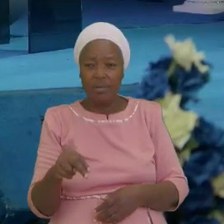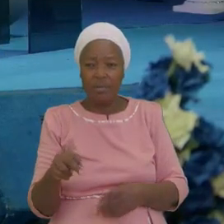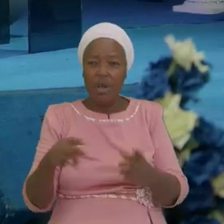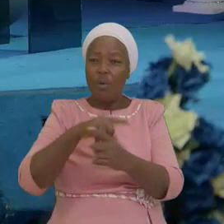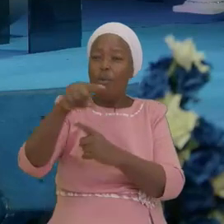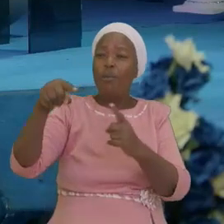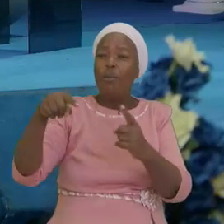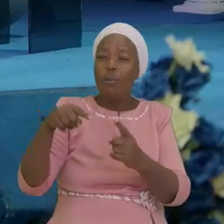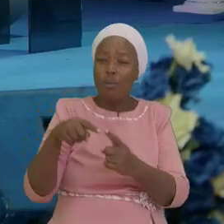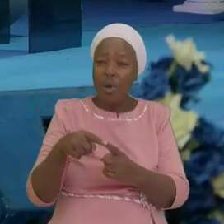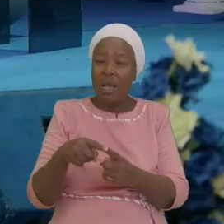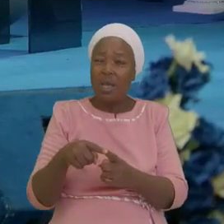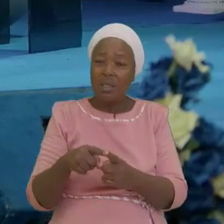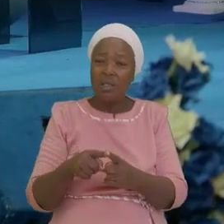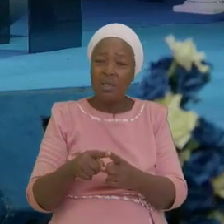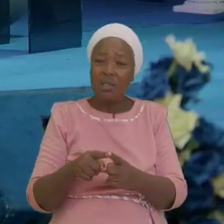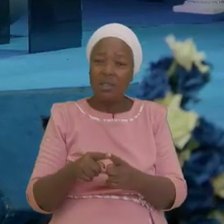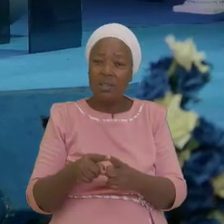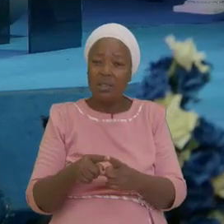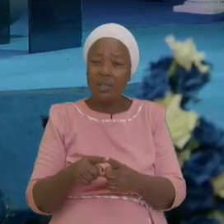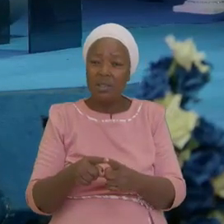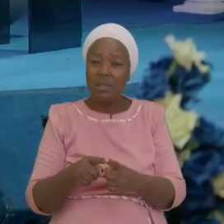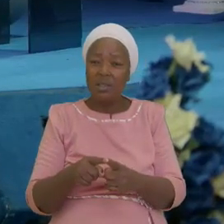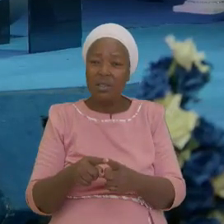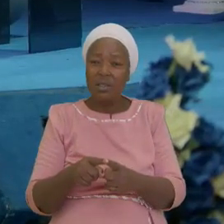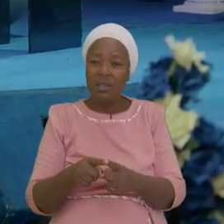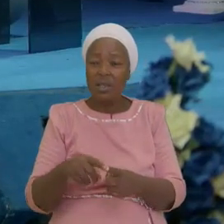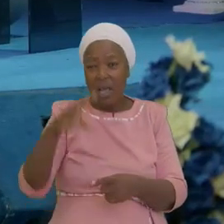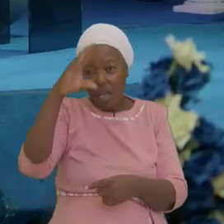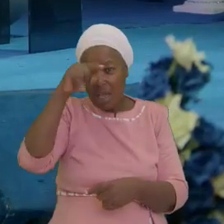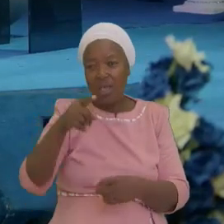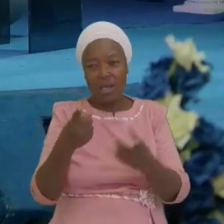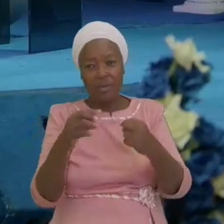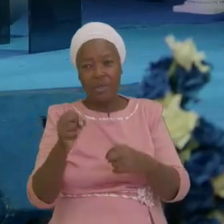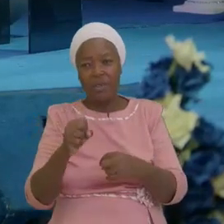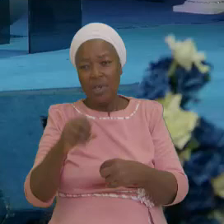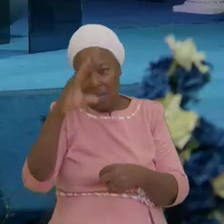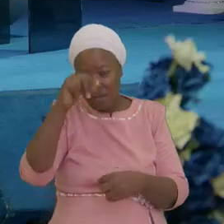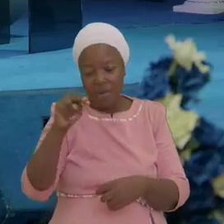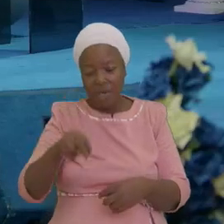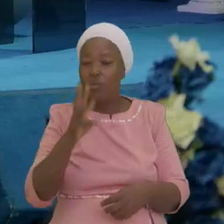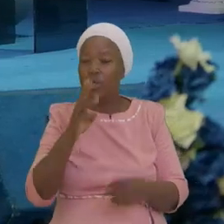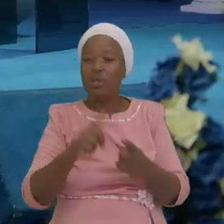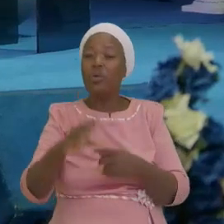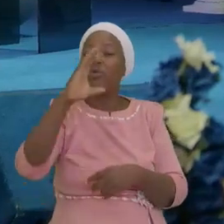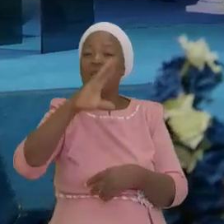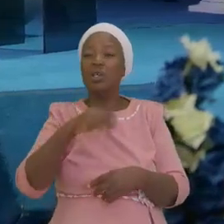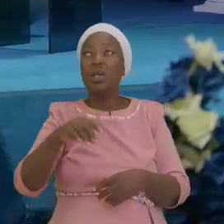when he comes, you'll need water to drink. He provided the water before you came.